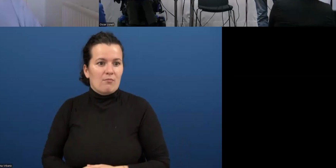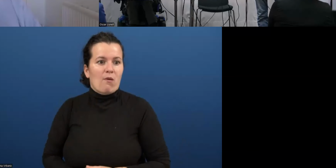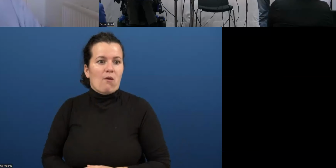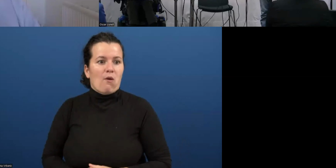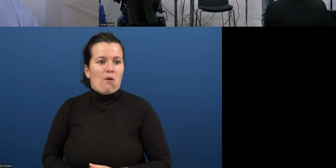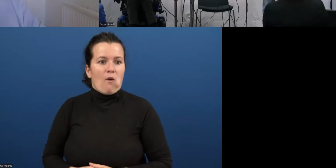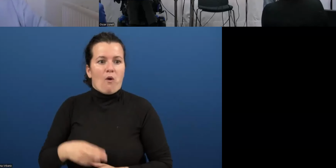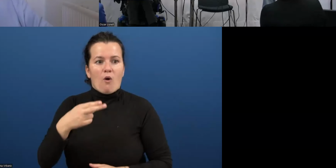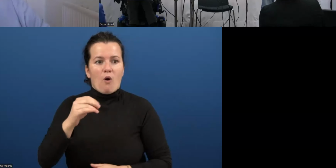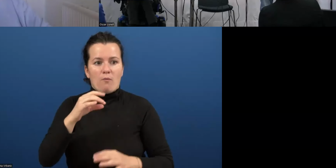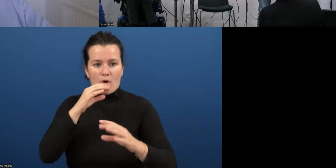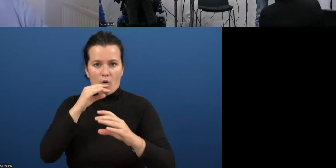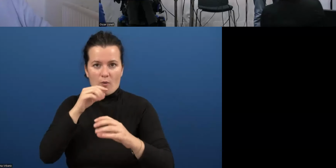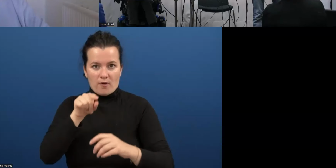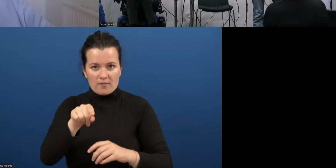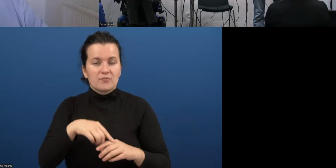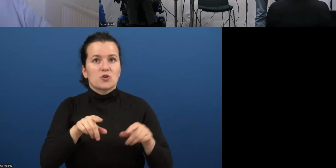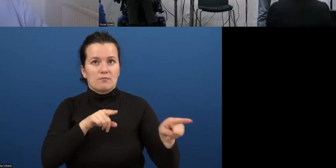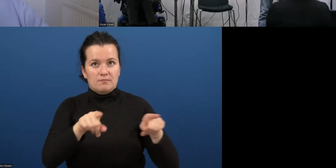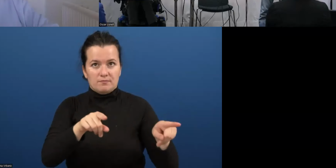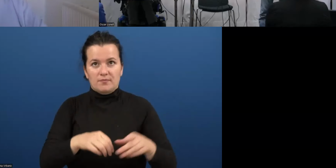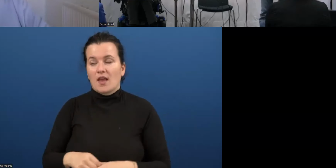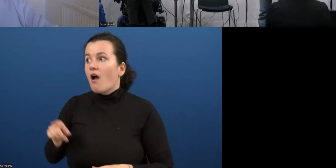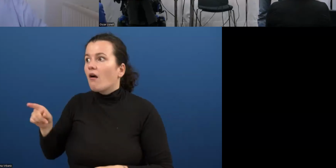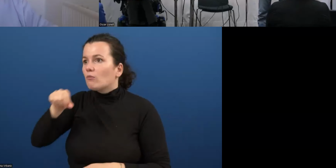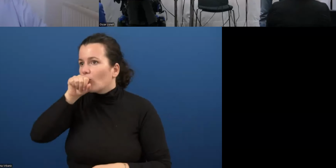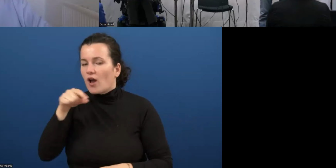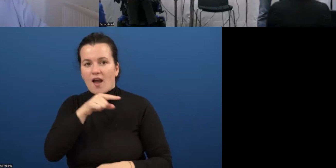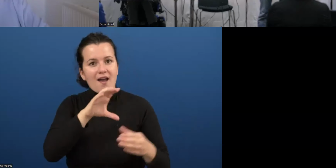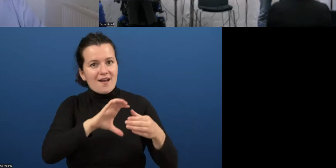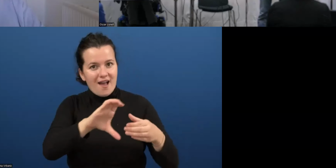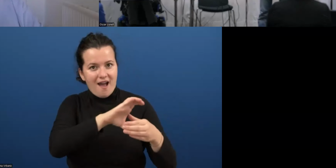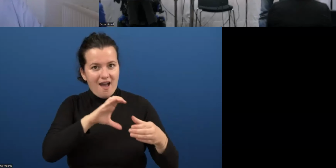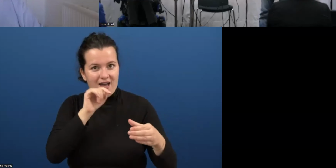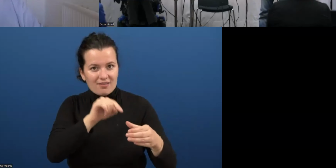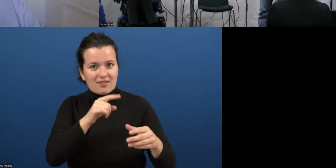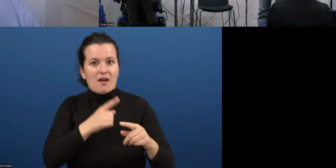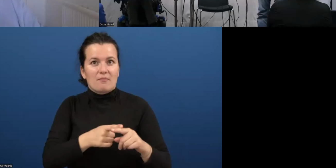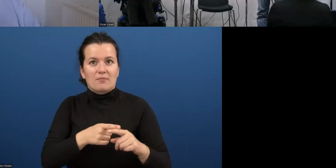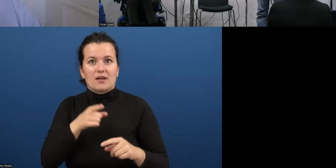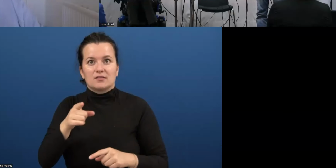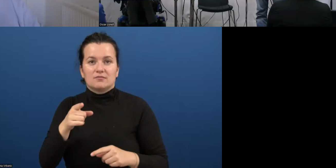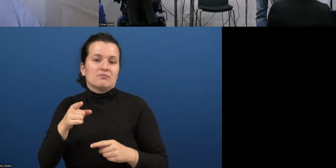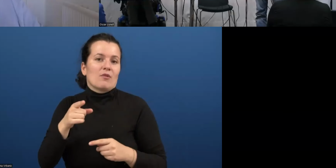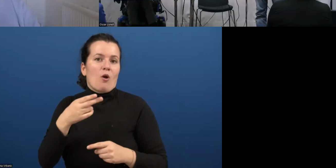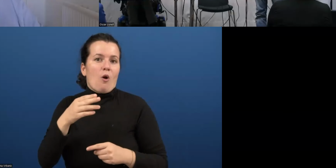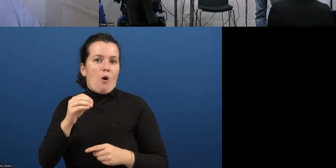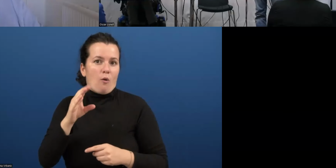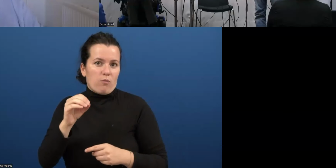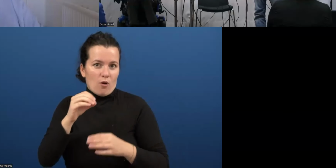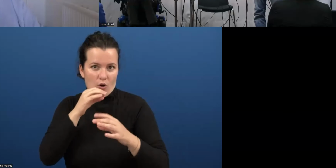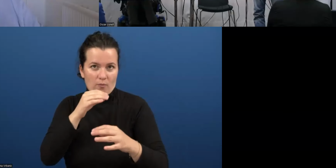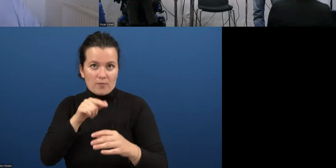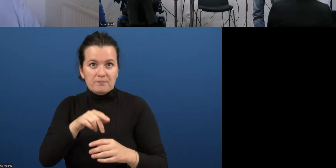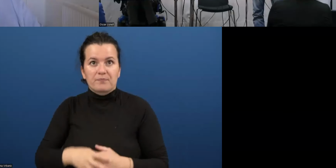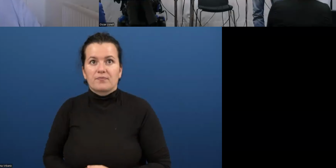man. That was this idea. So someone, please join me, you know what it is,